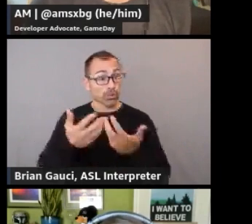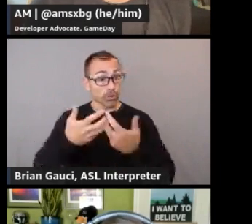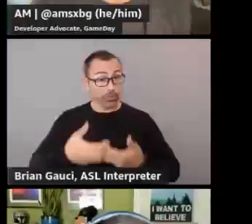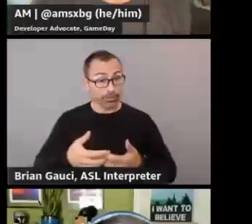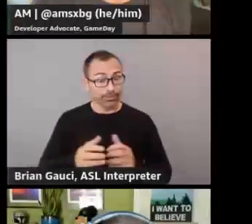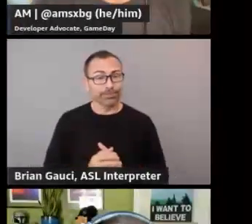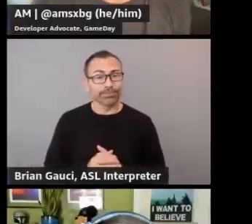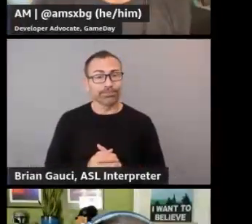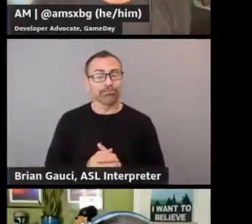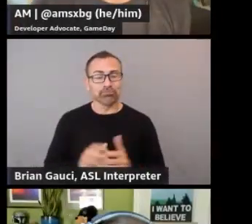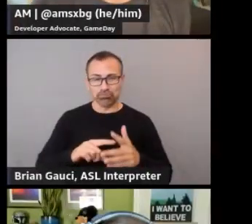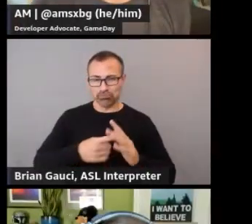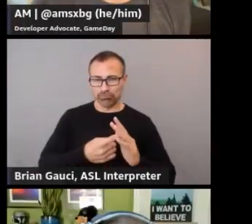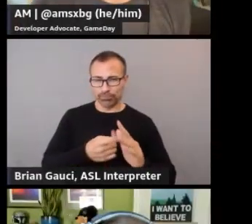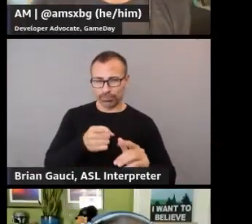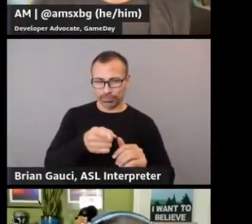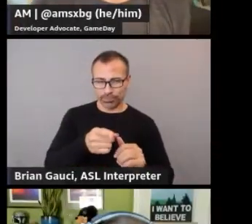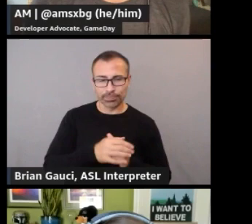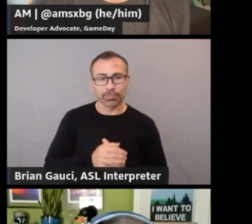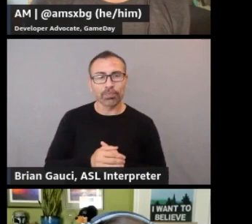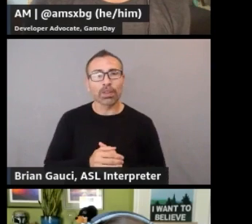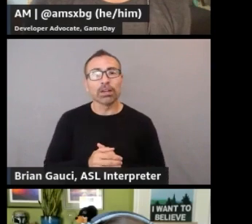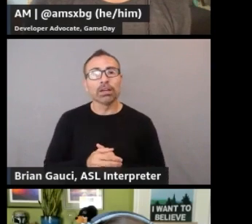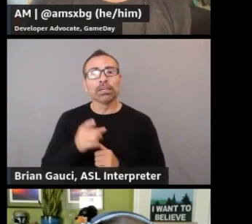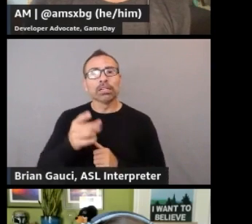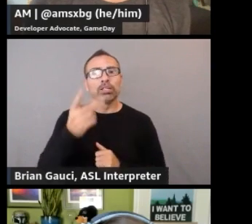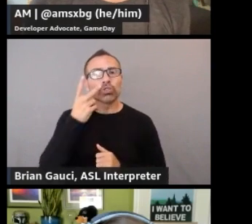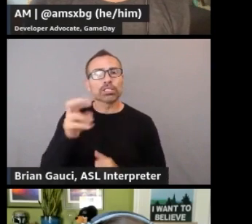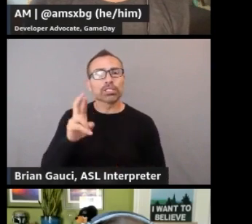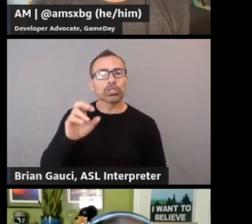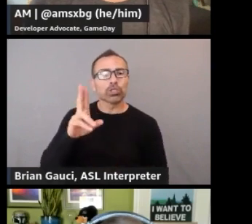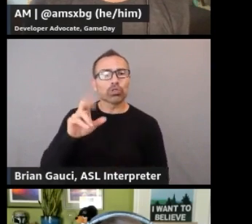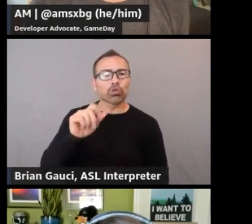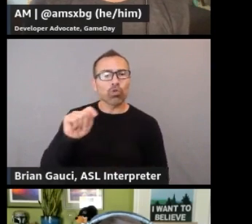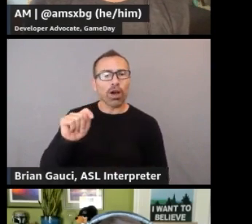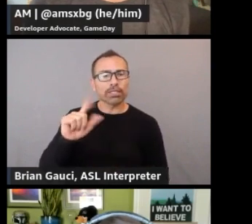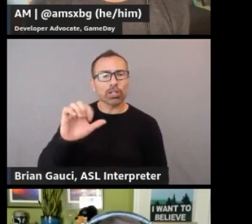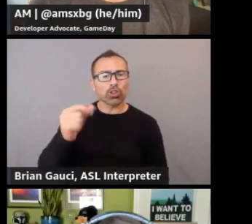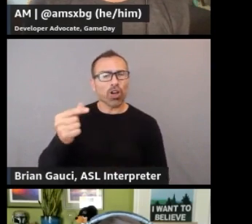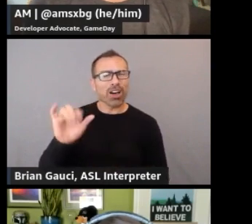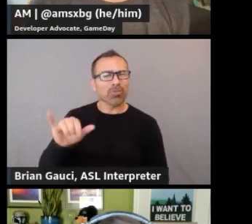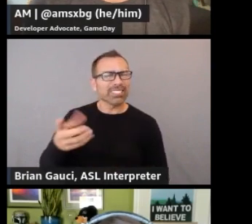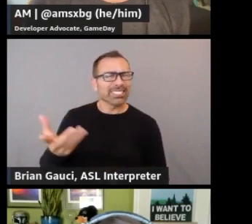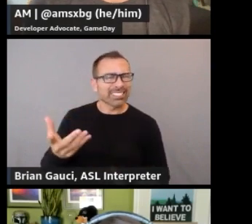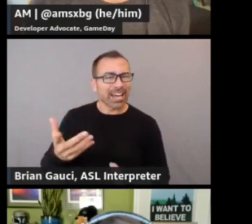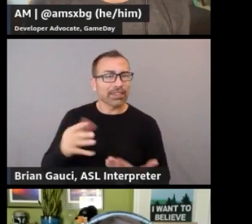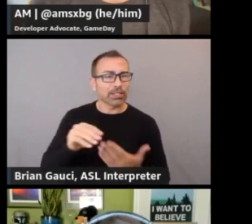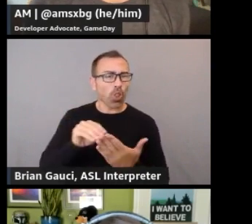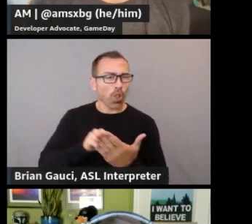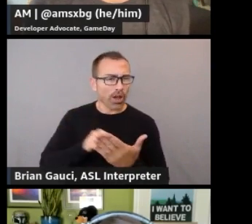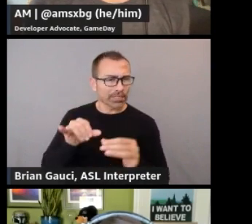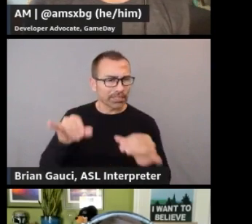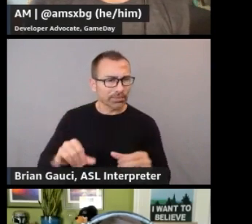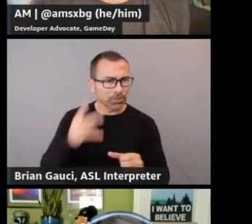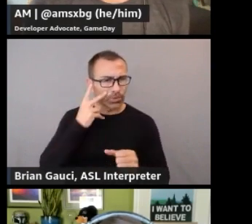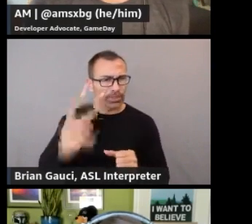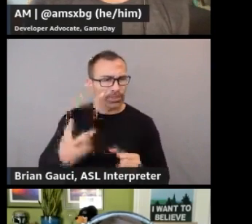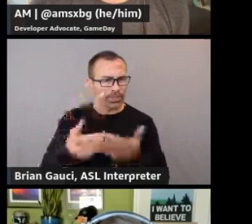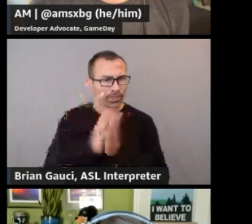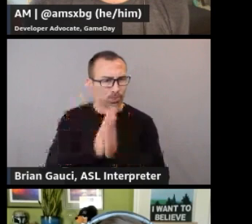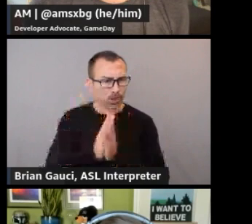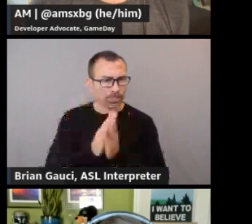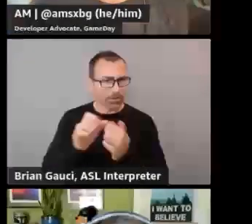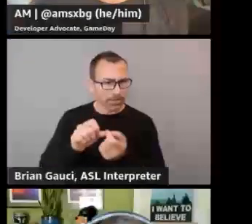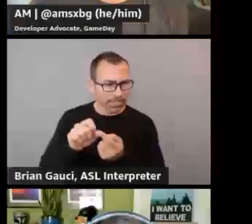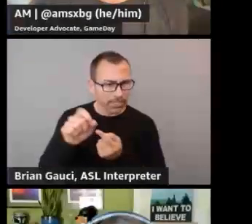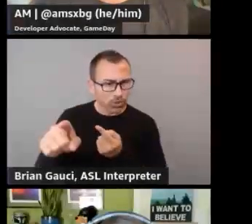The environment variable that I set there, Rust log, is a logging system so that we're going to be able to see the requests that are going to and from